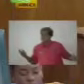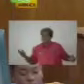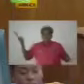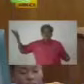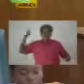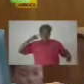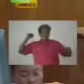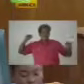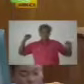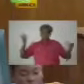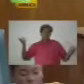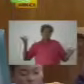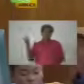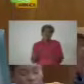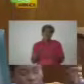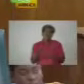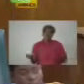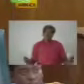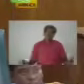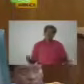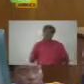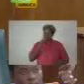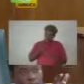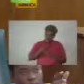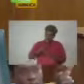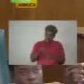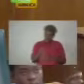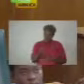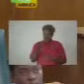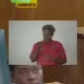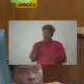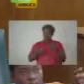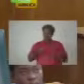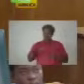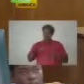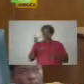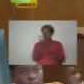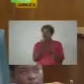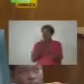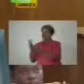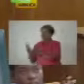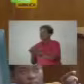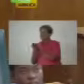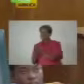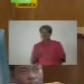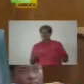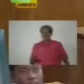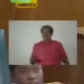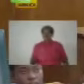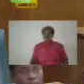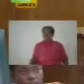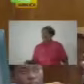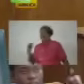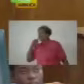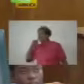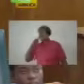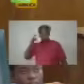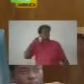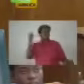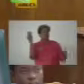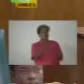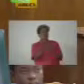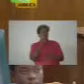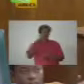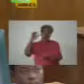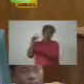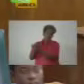therefore, at the end of the night, you would transform those parking lots into zones, and by extension, persons could book